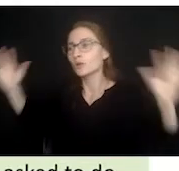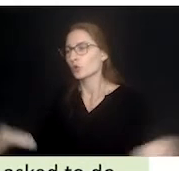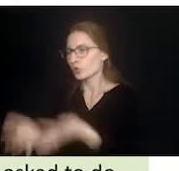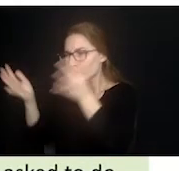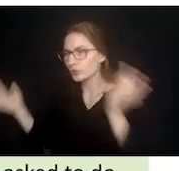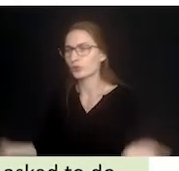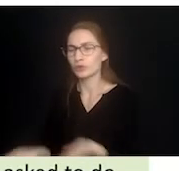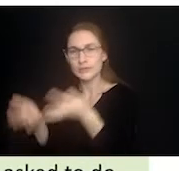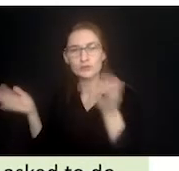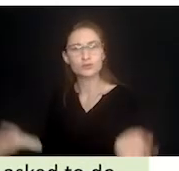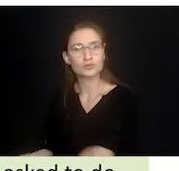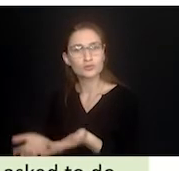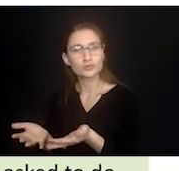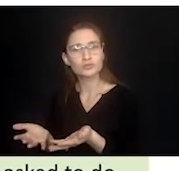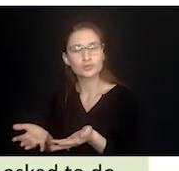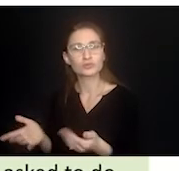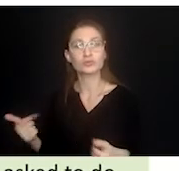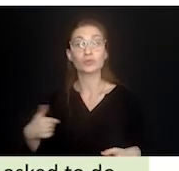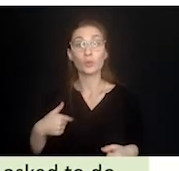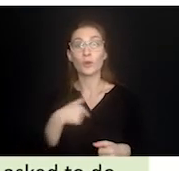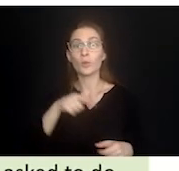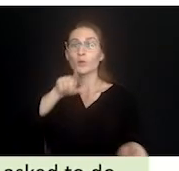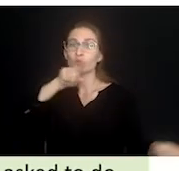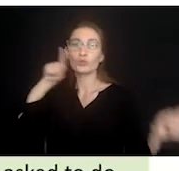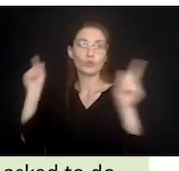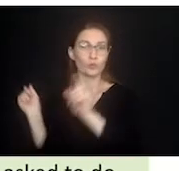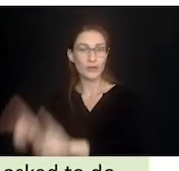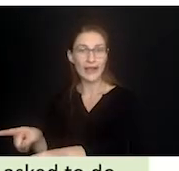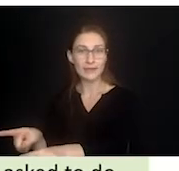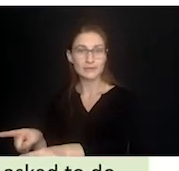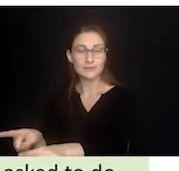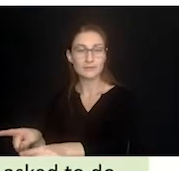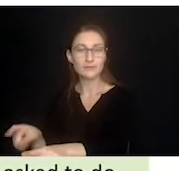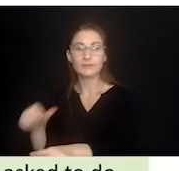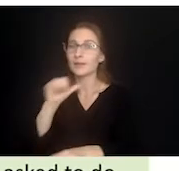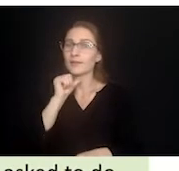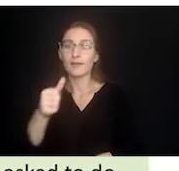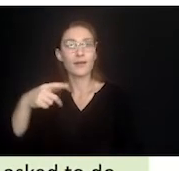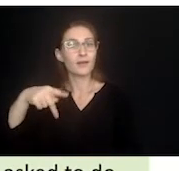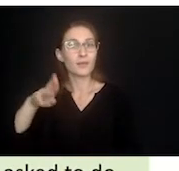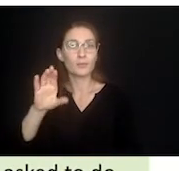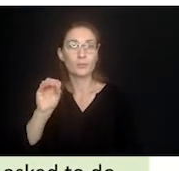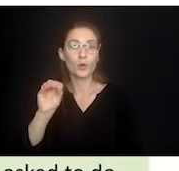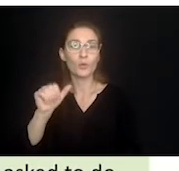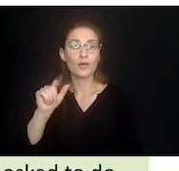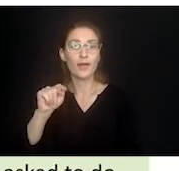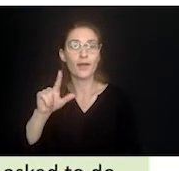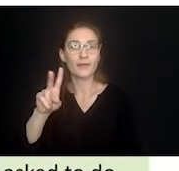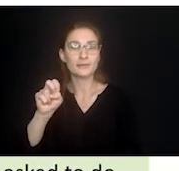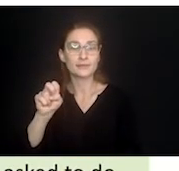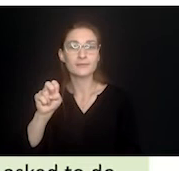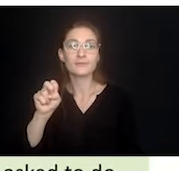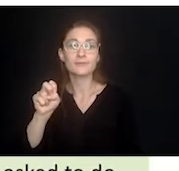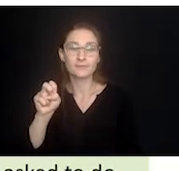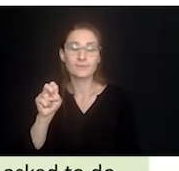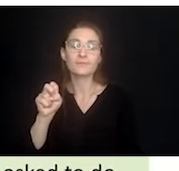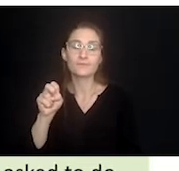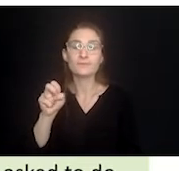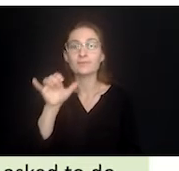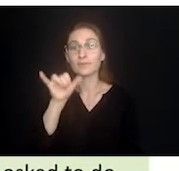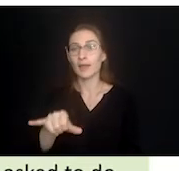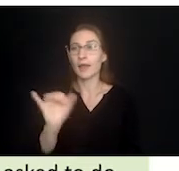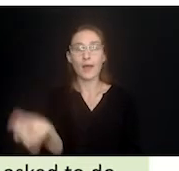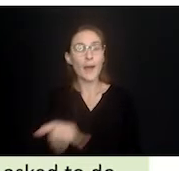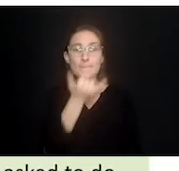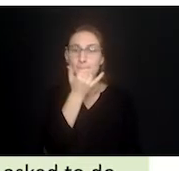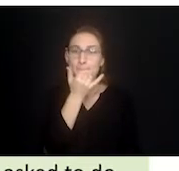property, banging and hitting the walls. We were taking a reactive approach to dealing with Richie's behavior as opposed to a